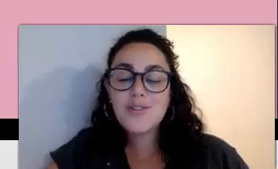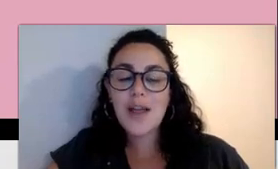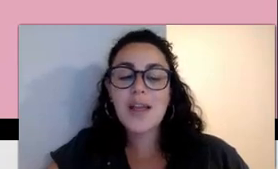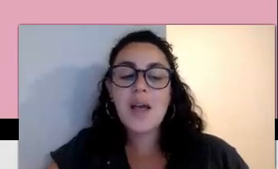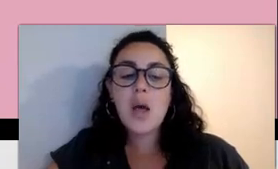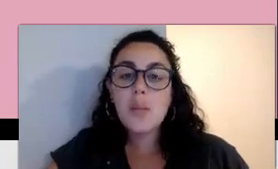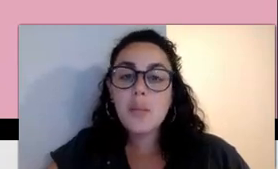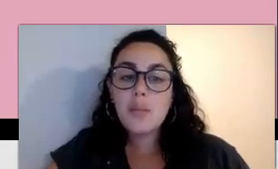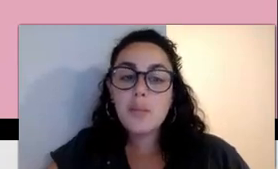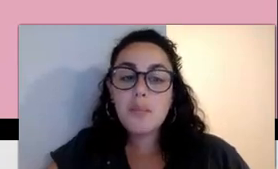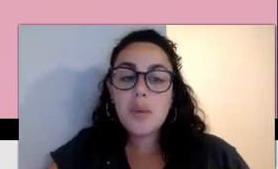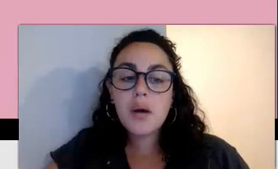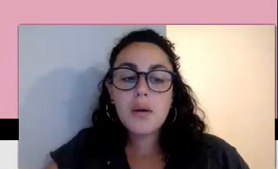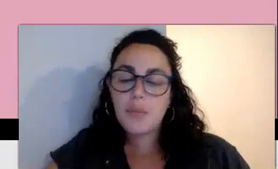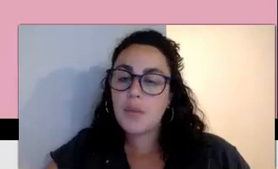You try.